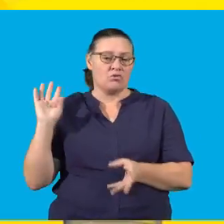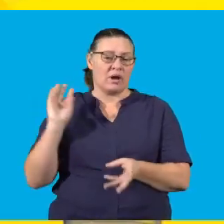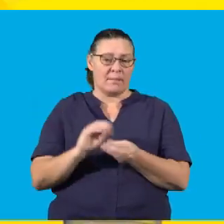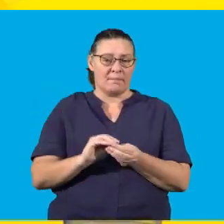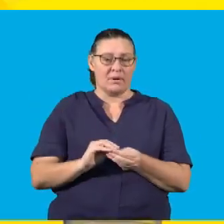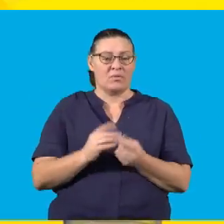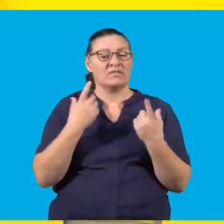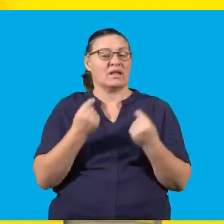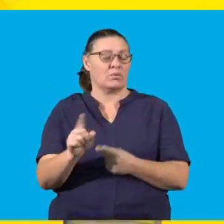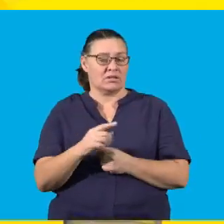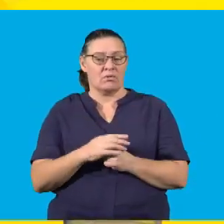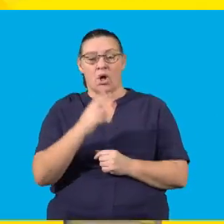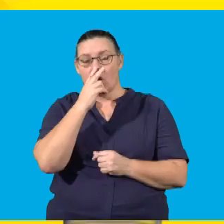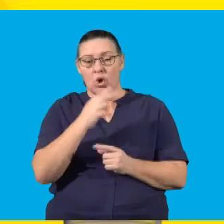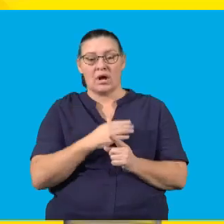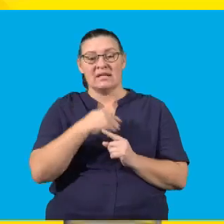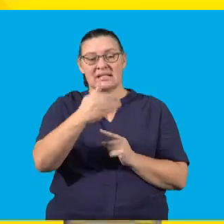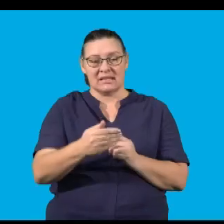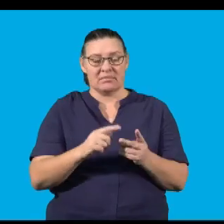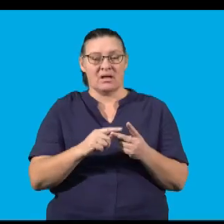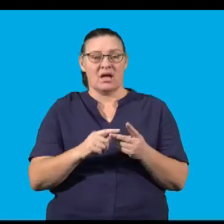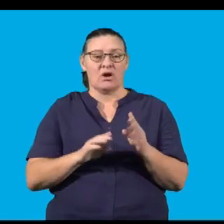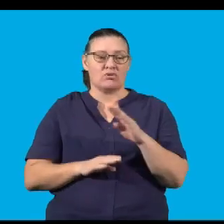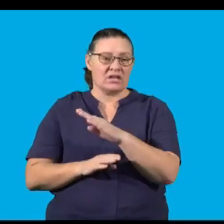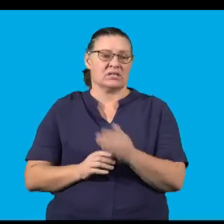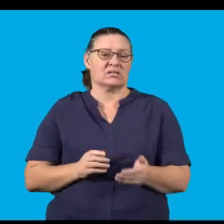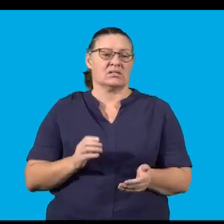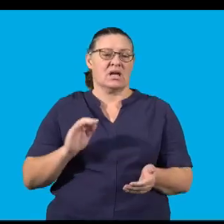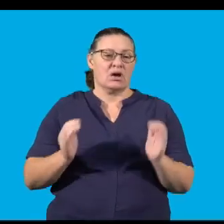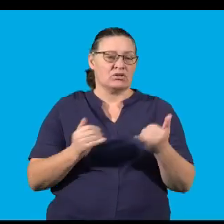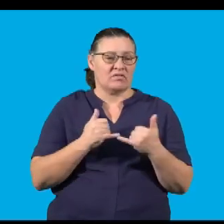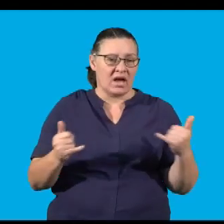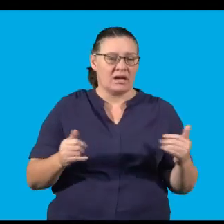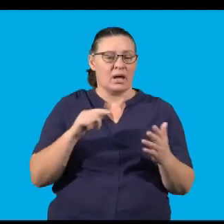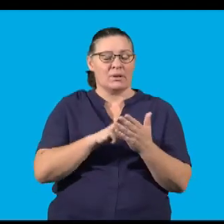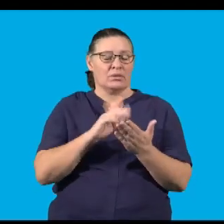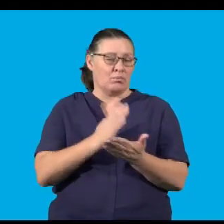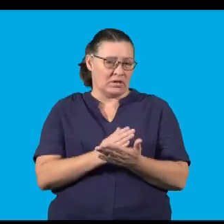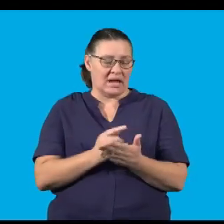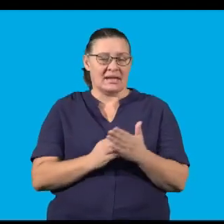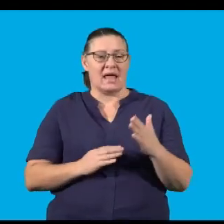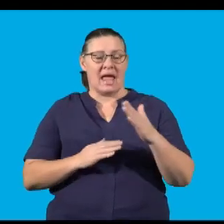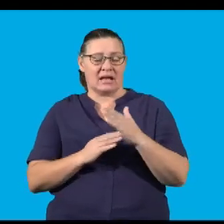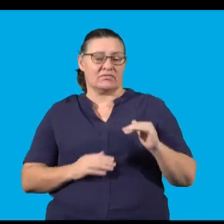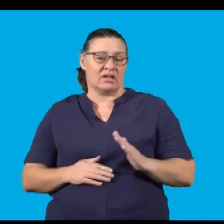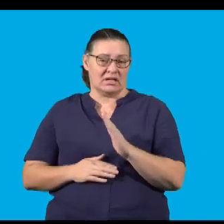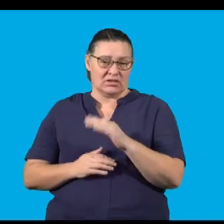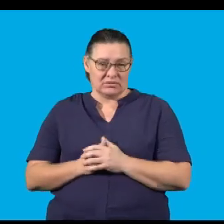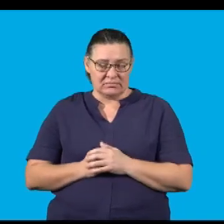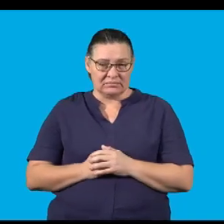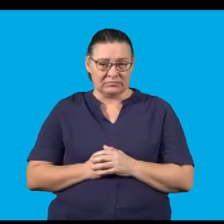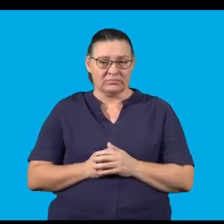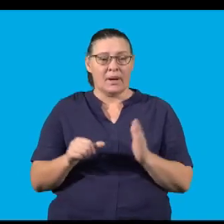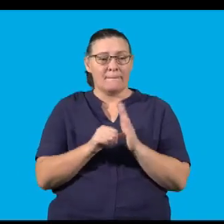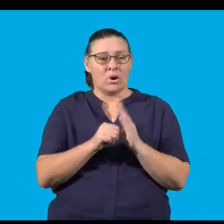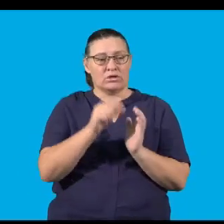we've done. We looked at distance formula, gradients, equation of lines, midpoint formula, and angle of inclination. We looked at some of the